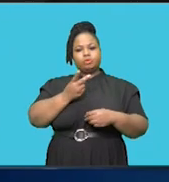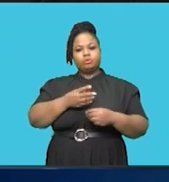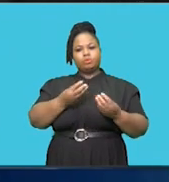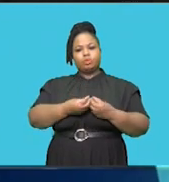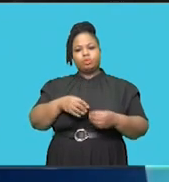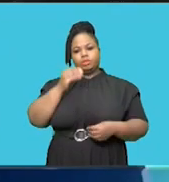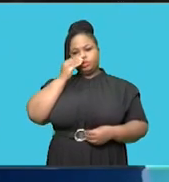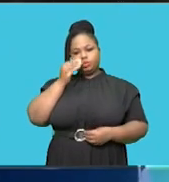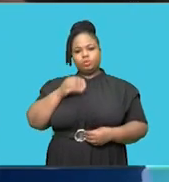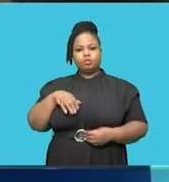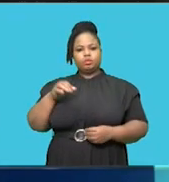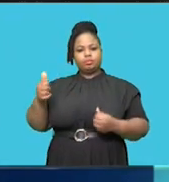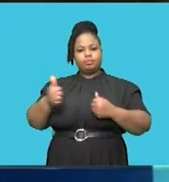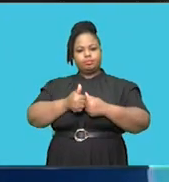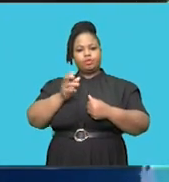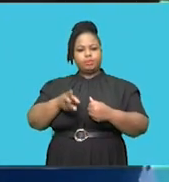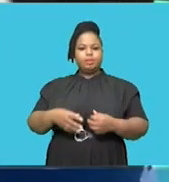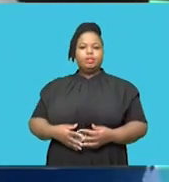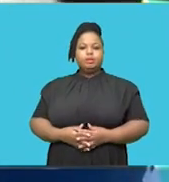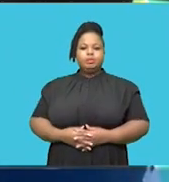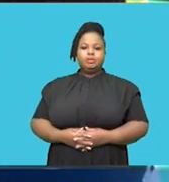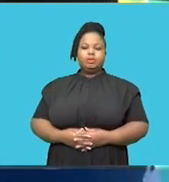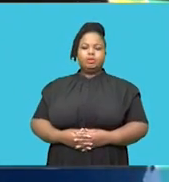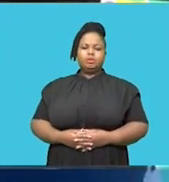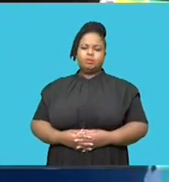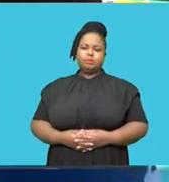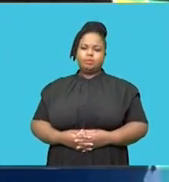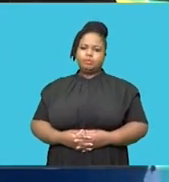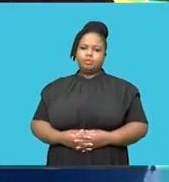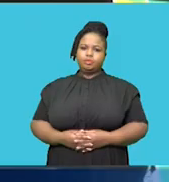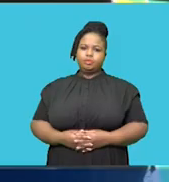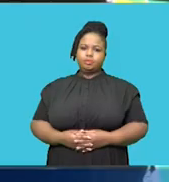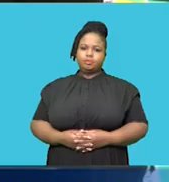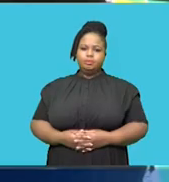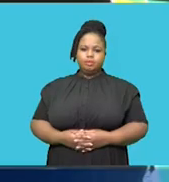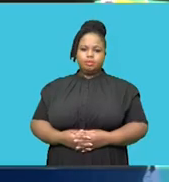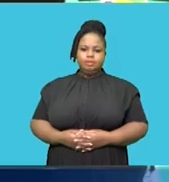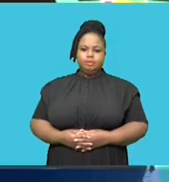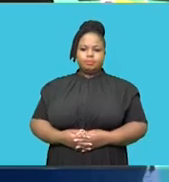endaba. Kwiindaba zeSoweto TV ndingunomzabalazo Mduka eGoli.